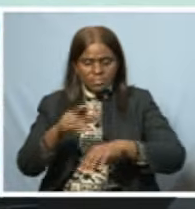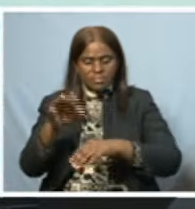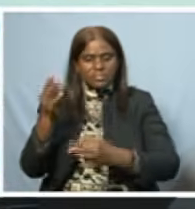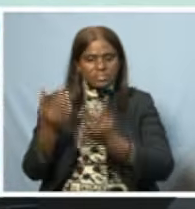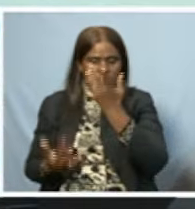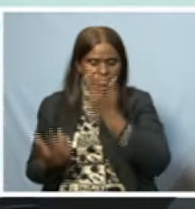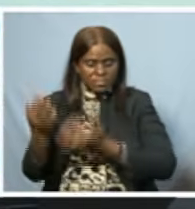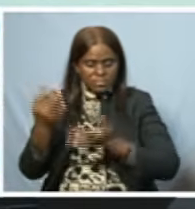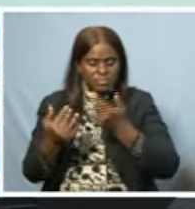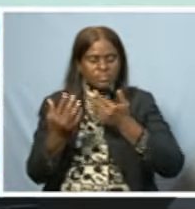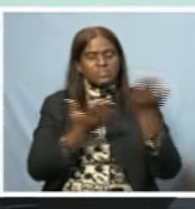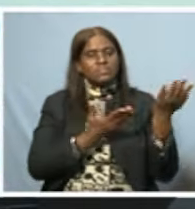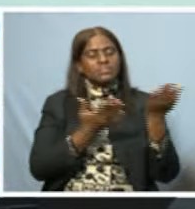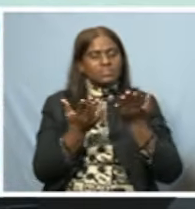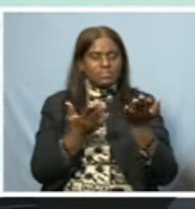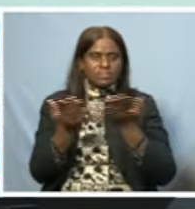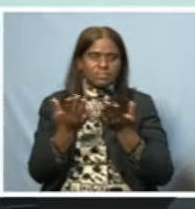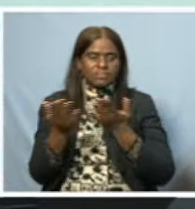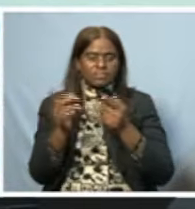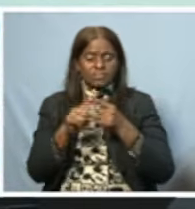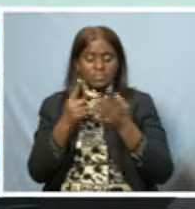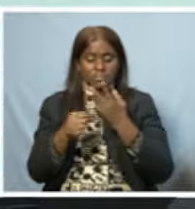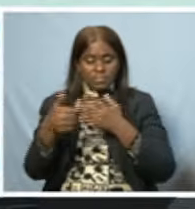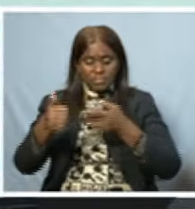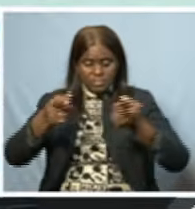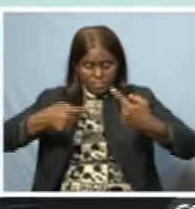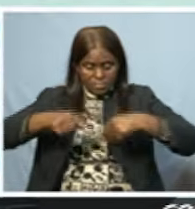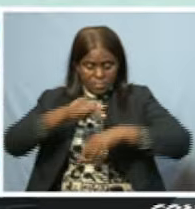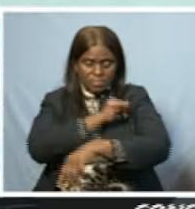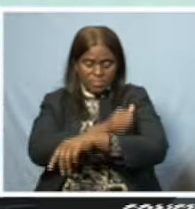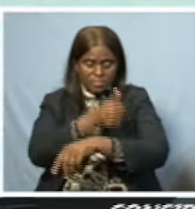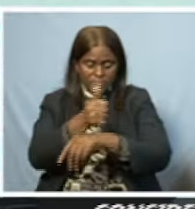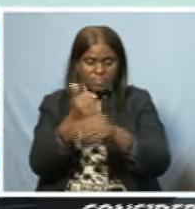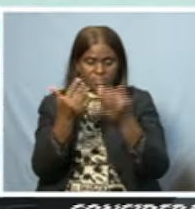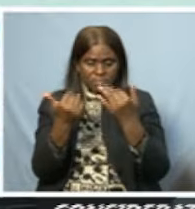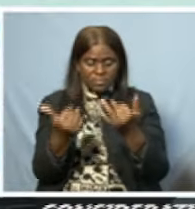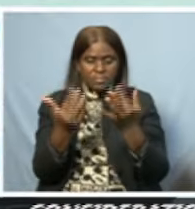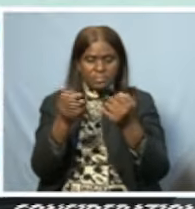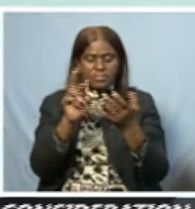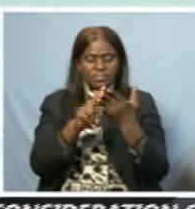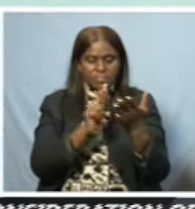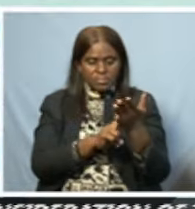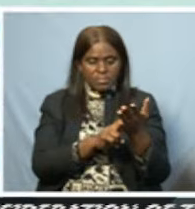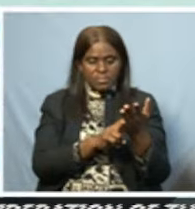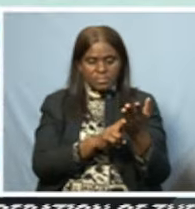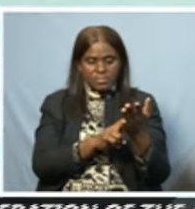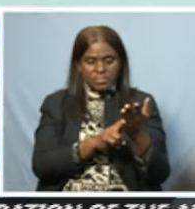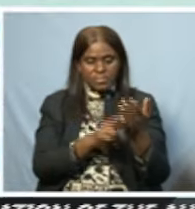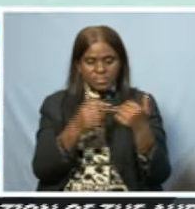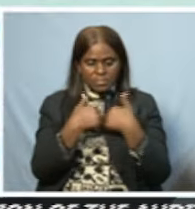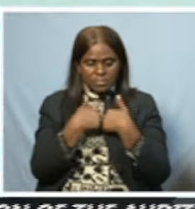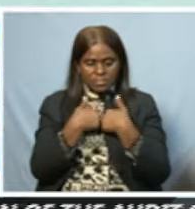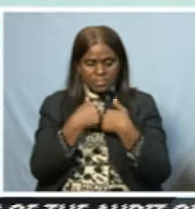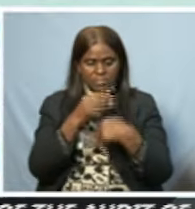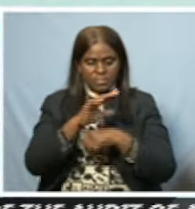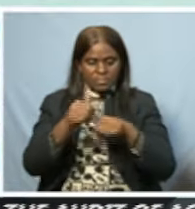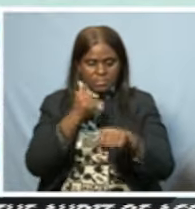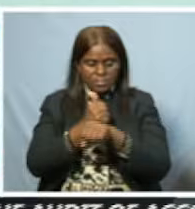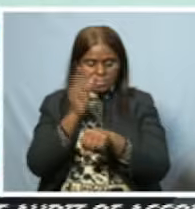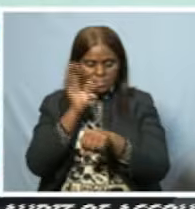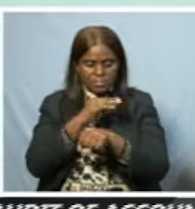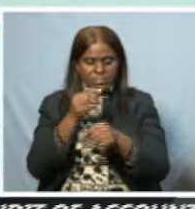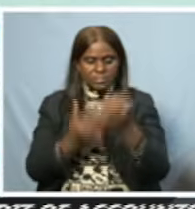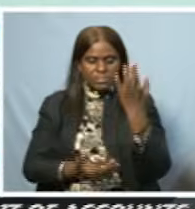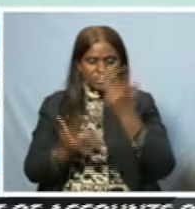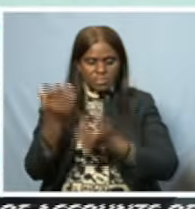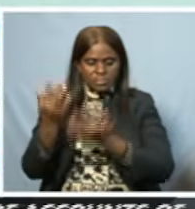firefighting services. However, the local authority wished to report that it has an established fire